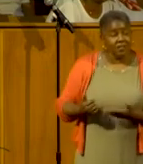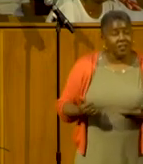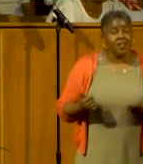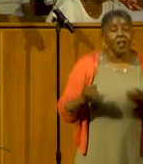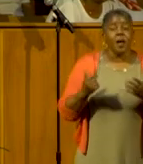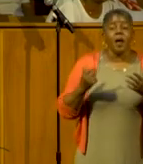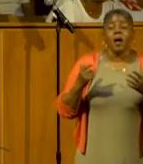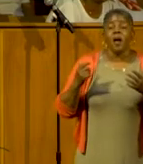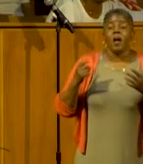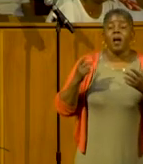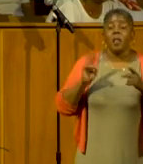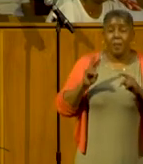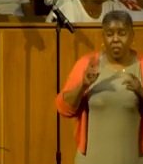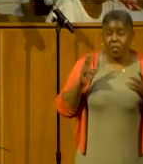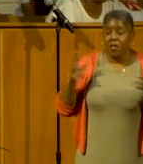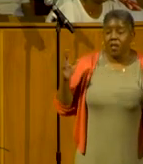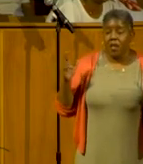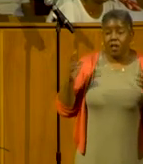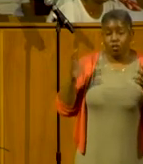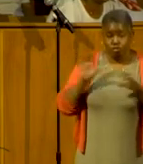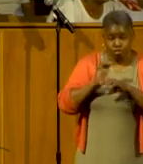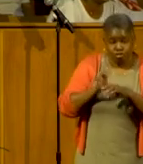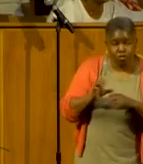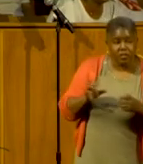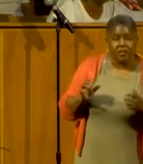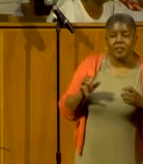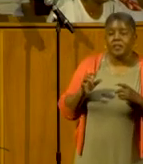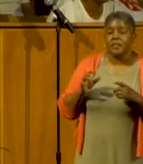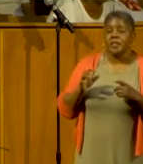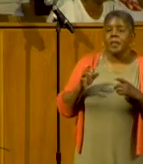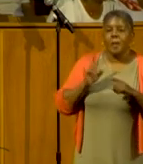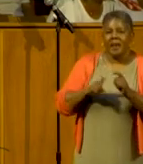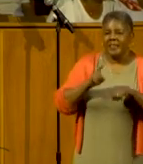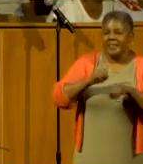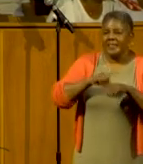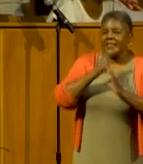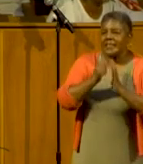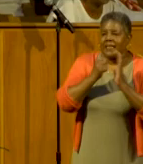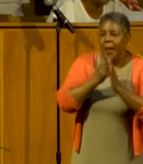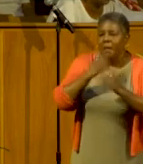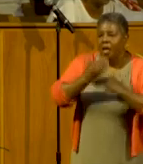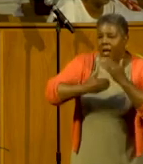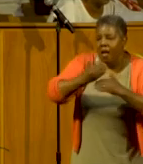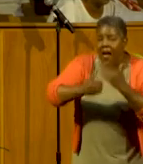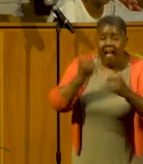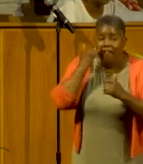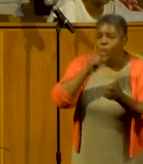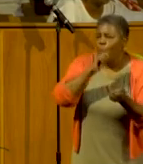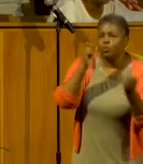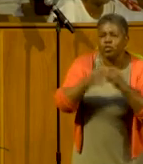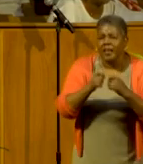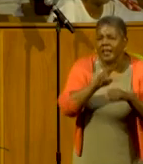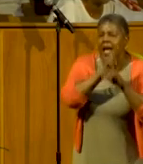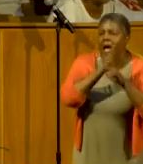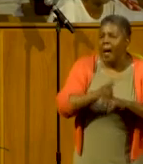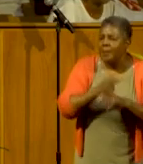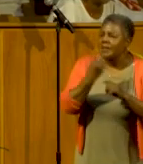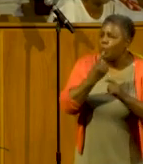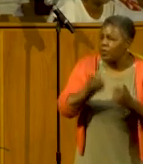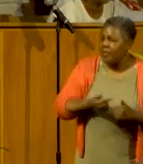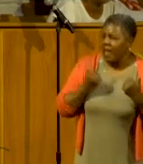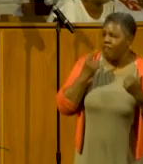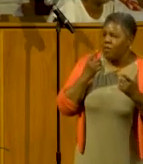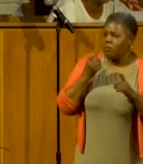The body of Christ is at crossroads. The clock waits for no one. If we do not change our habits, someone's life is at